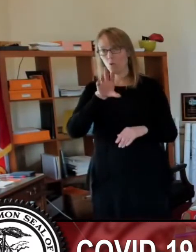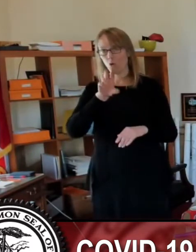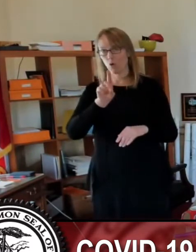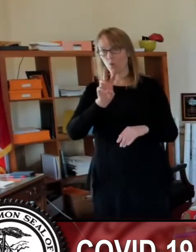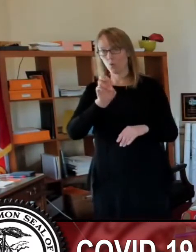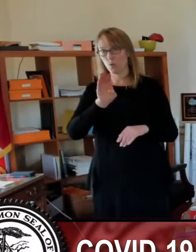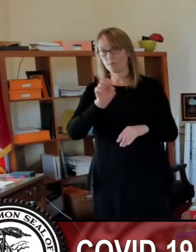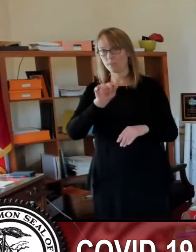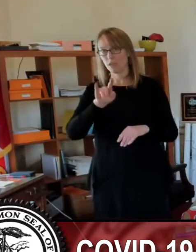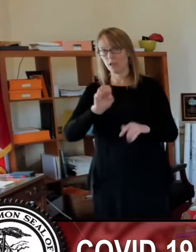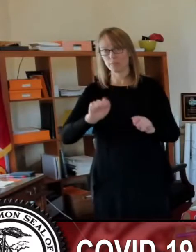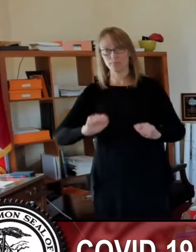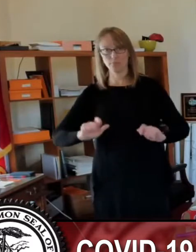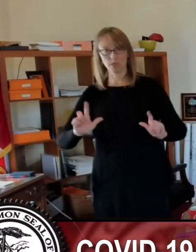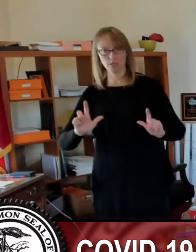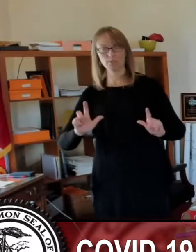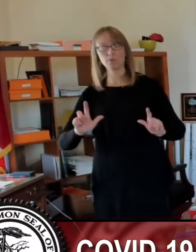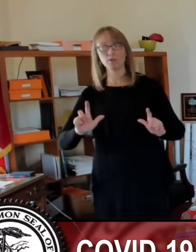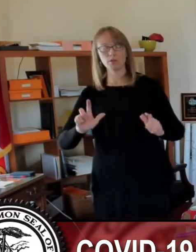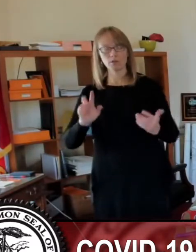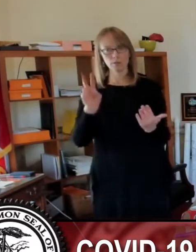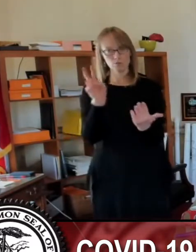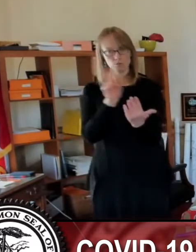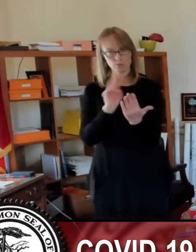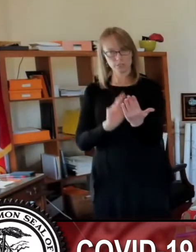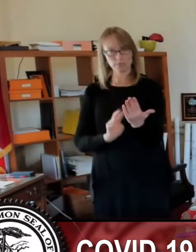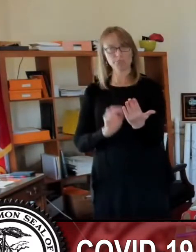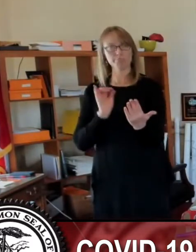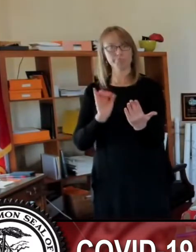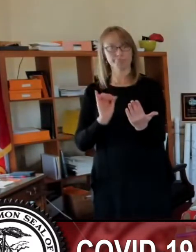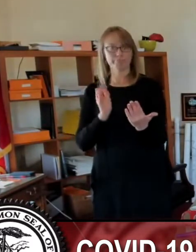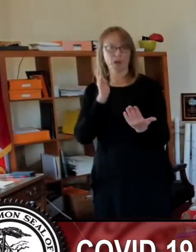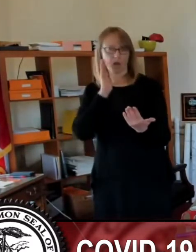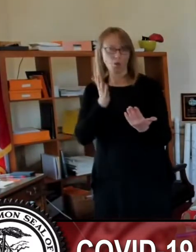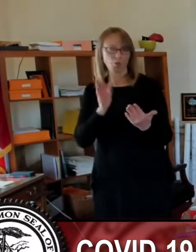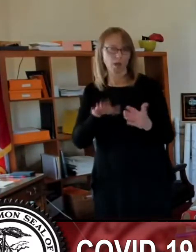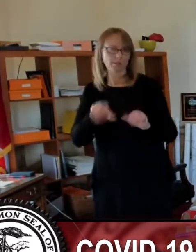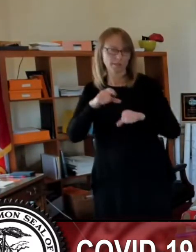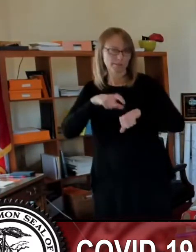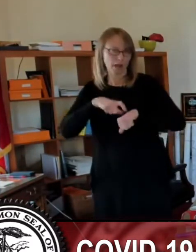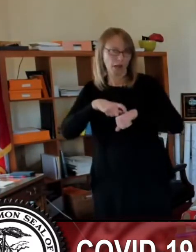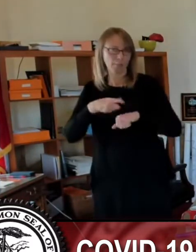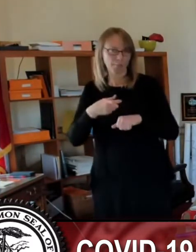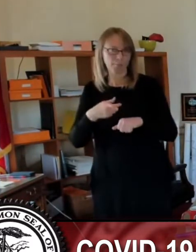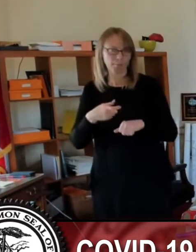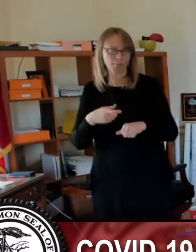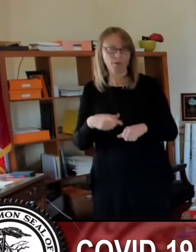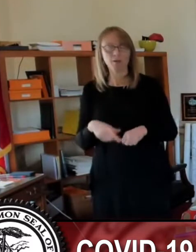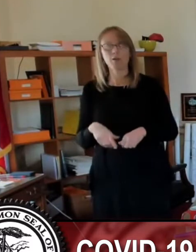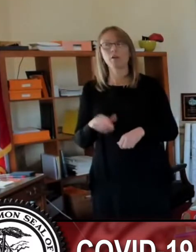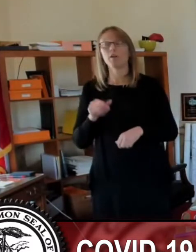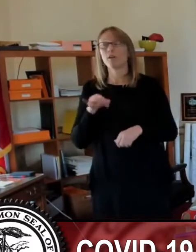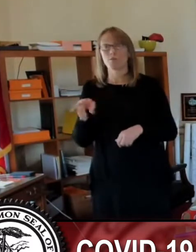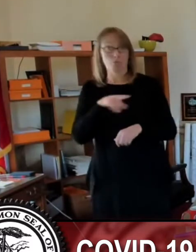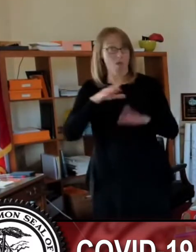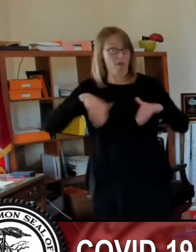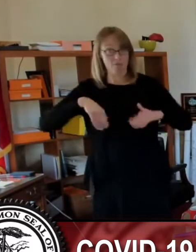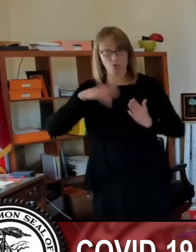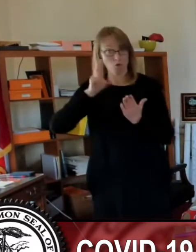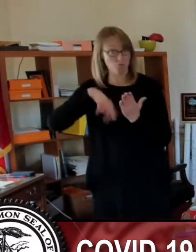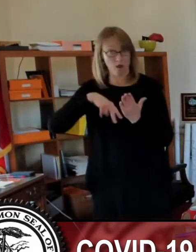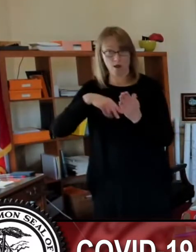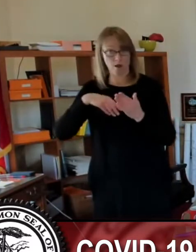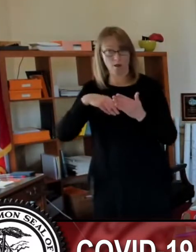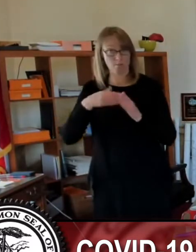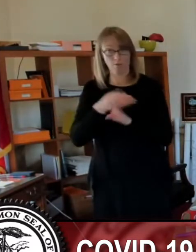up the sample ballot. It's going to take you a little bit of time to vote, especially if you haven't read the ballot before